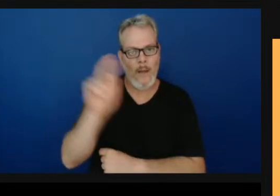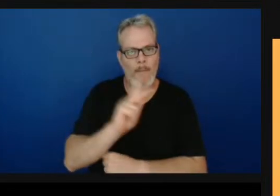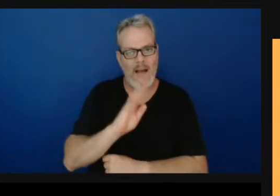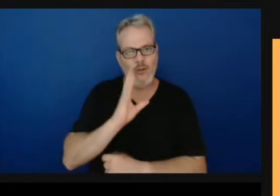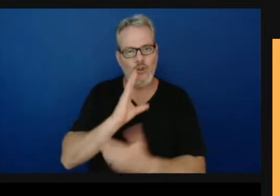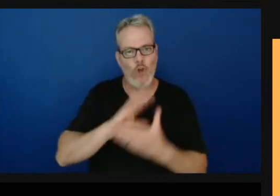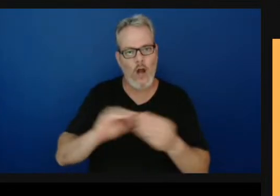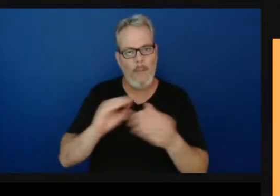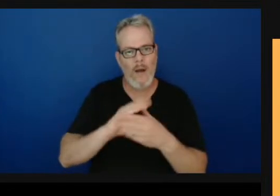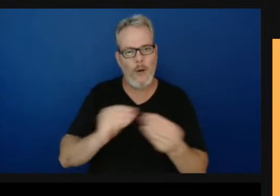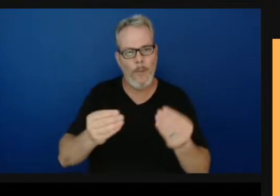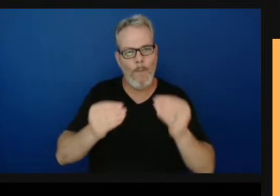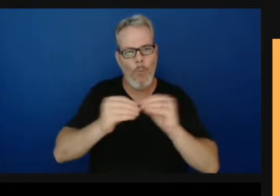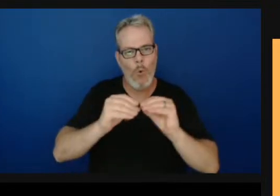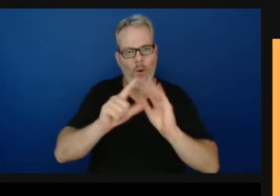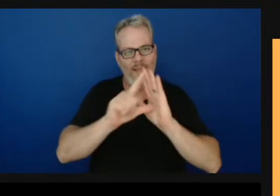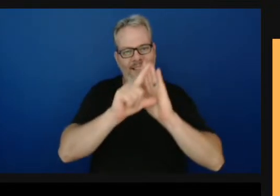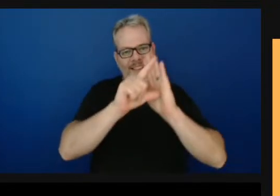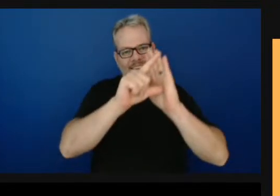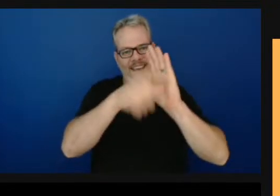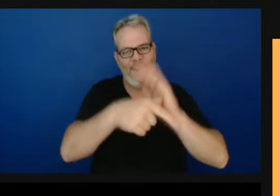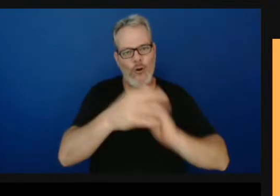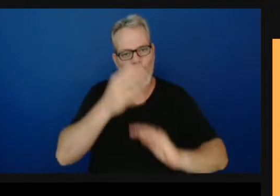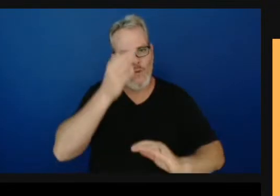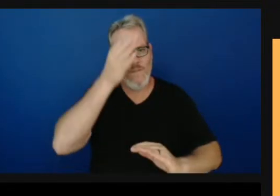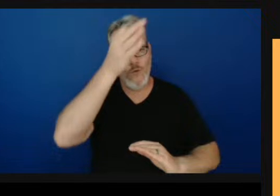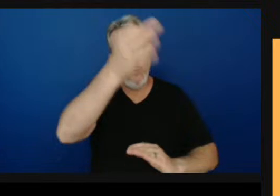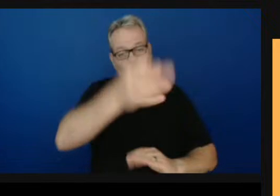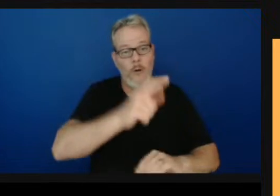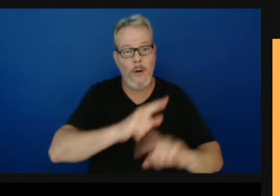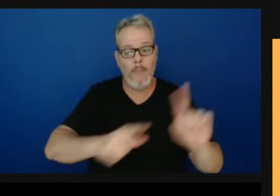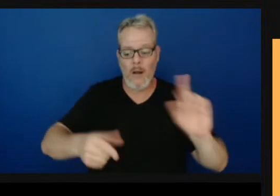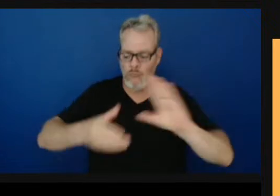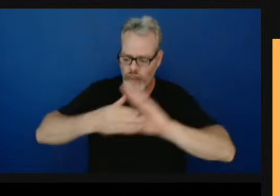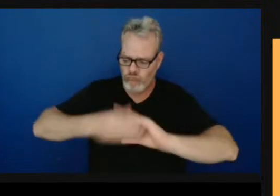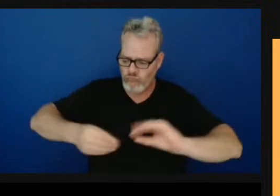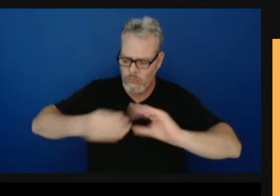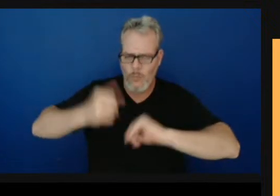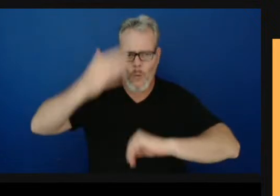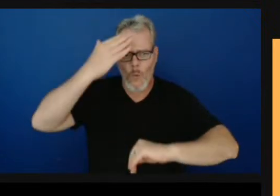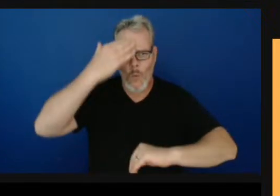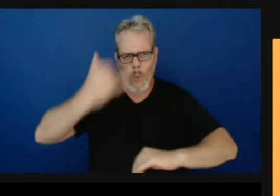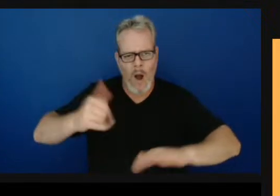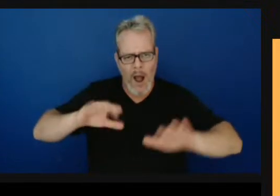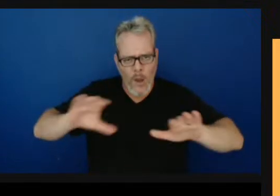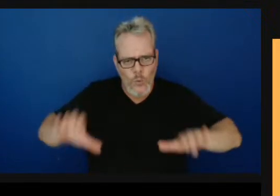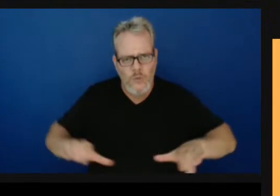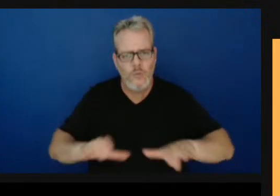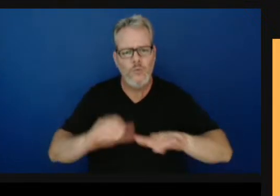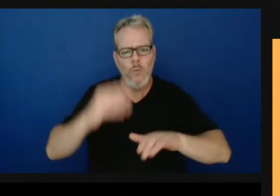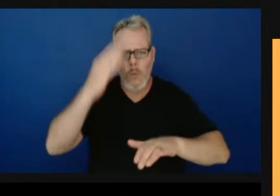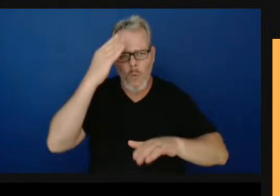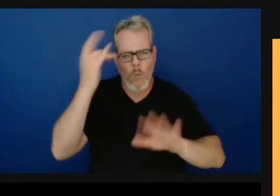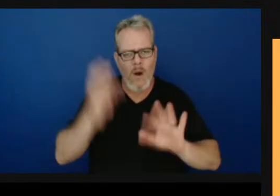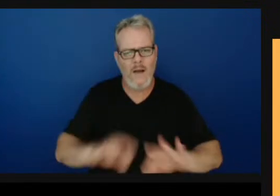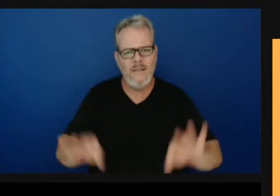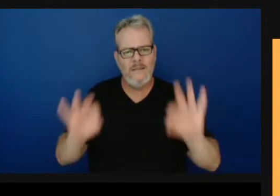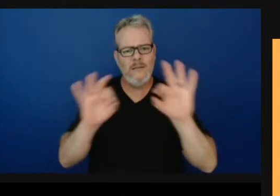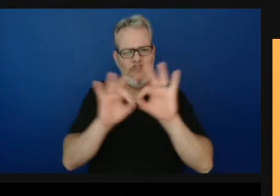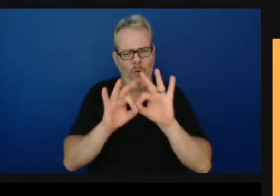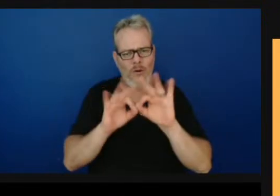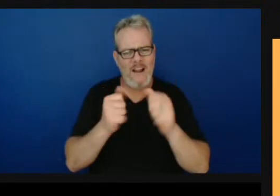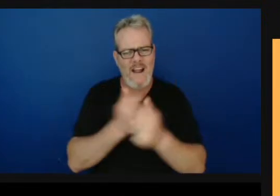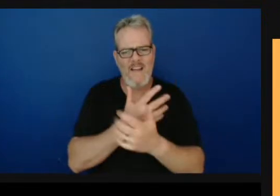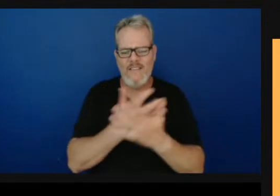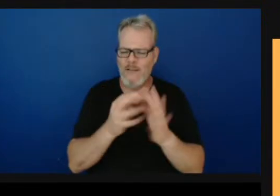but that's just to remind you guys where we came from, why we do this, and why it really matters. Yeah, so it's all about